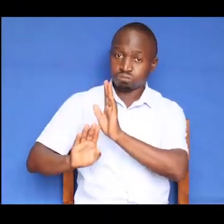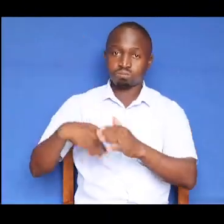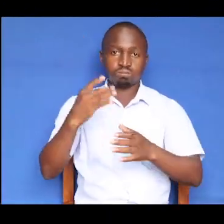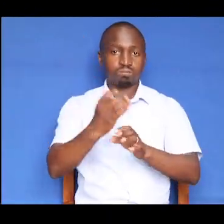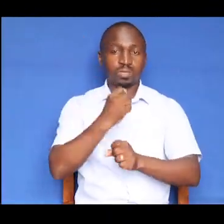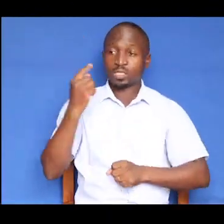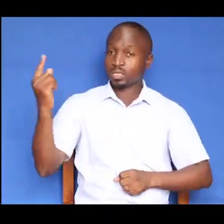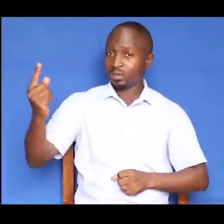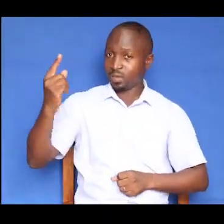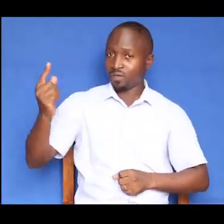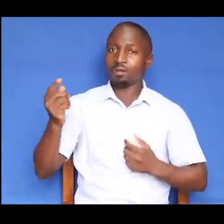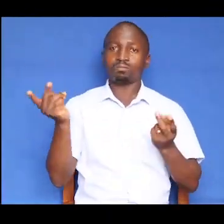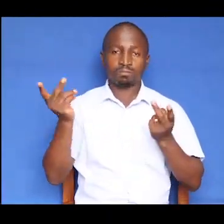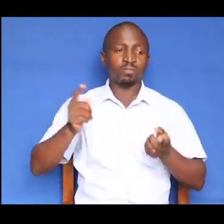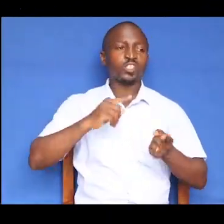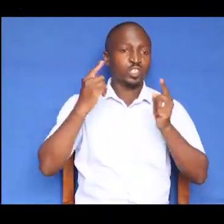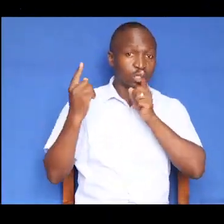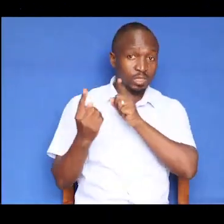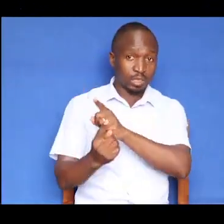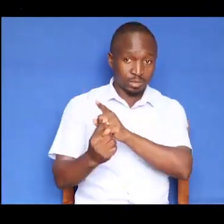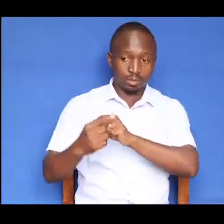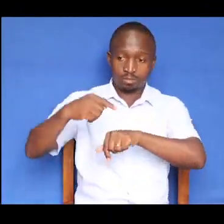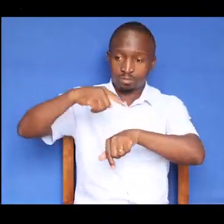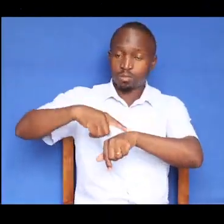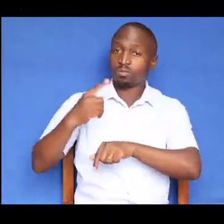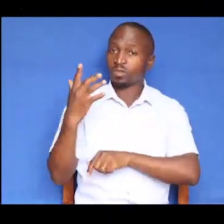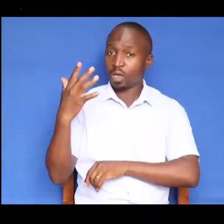national income will also change by 5